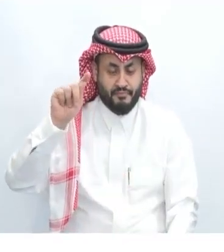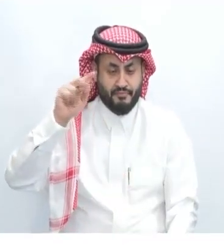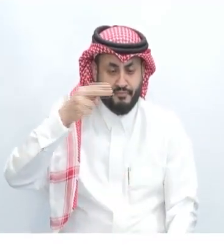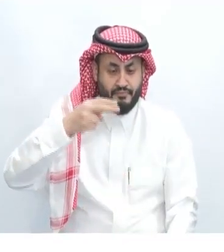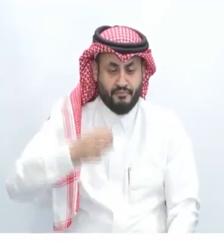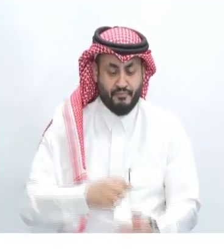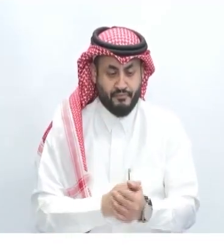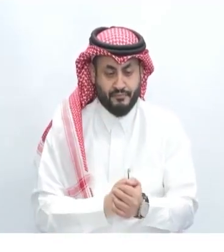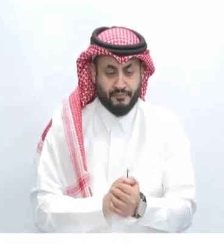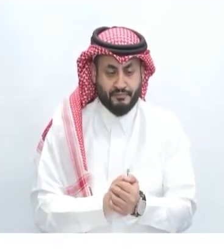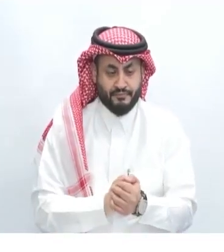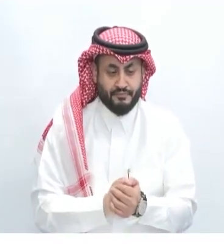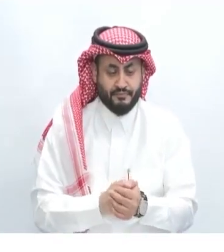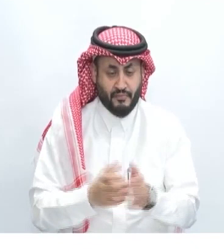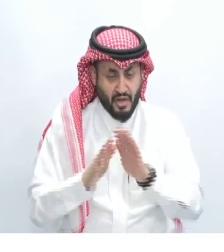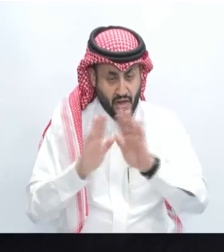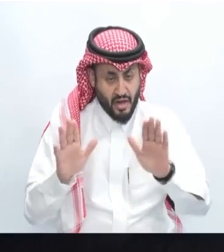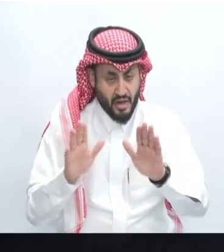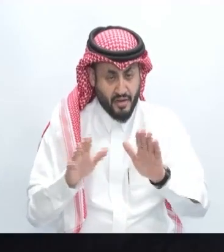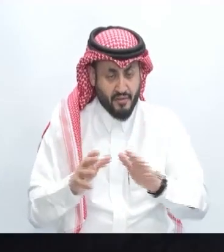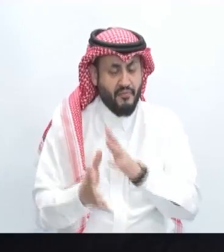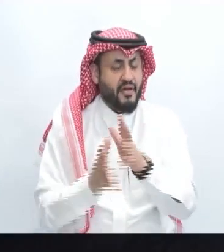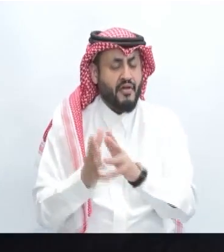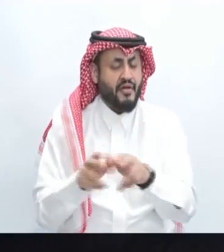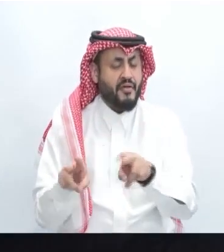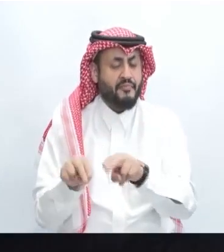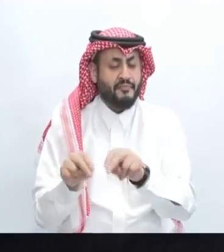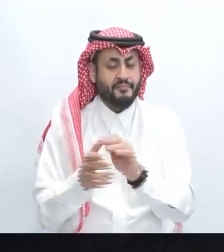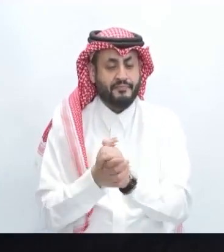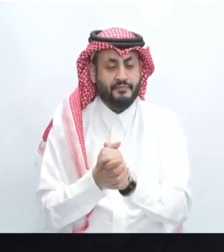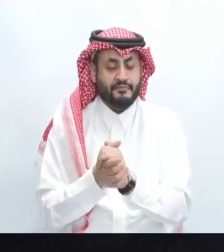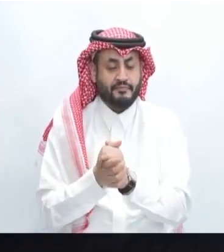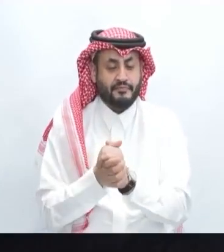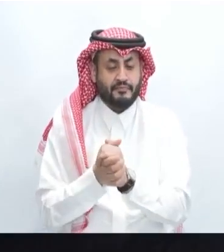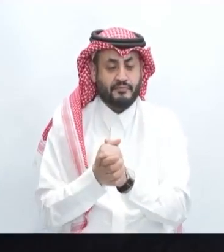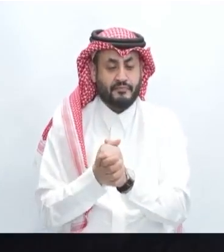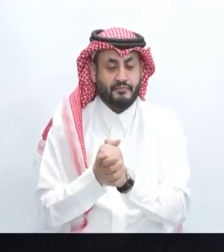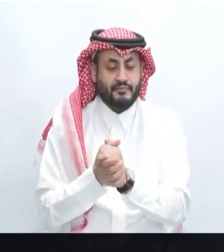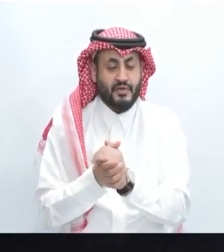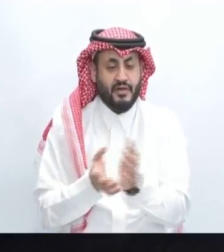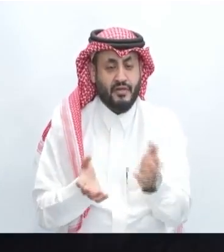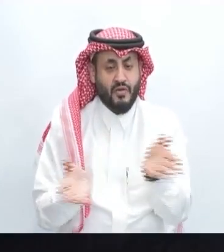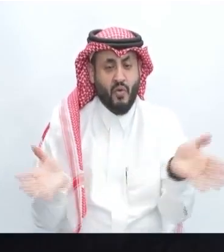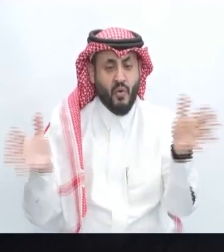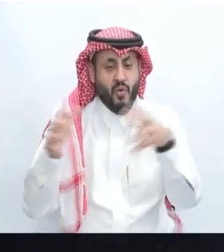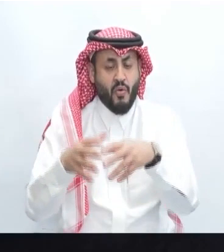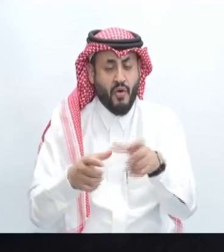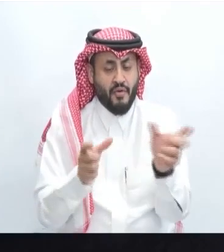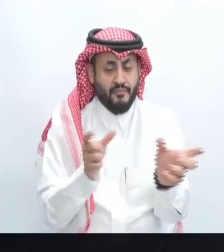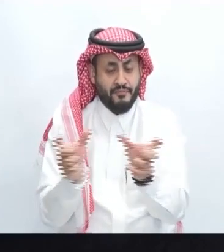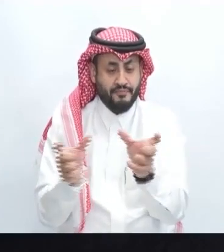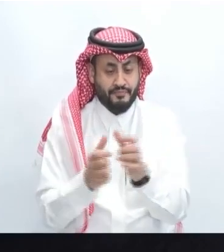So also after we did this, after we described these animals, we did put all of these